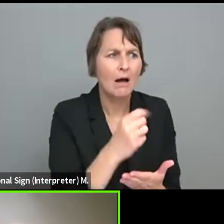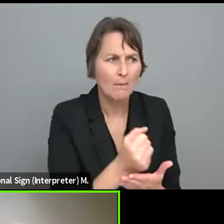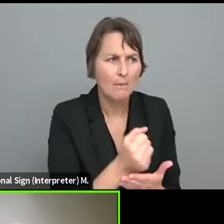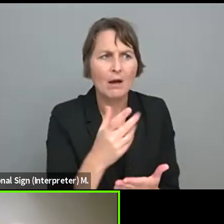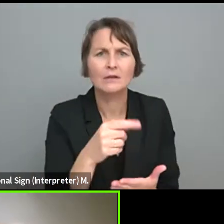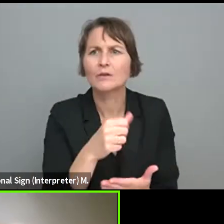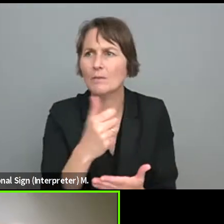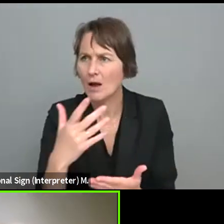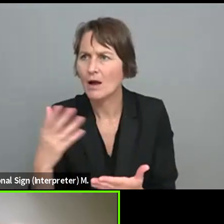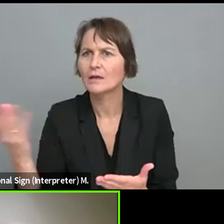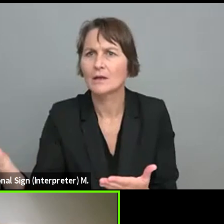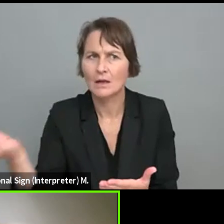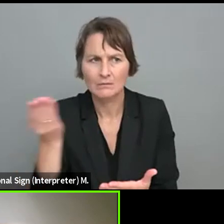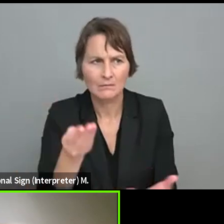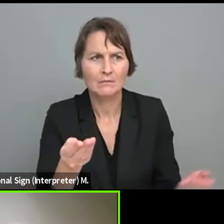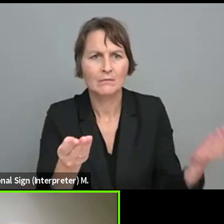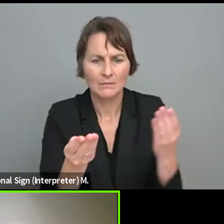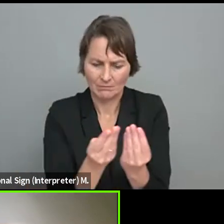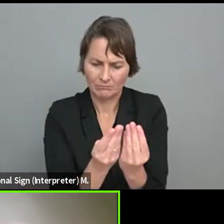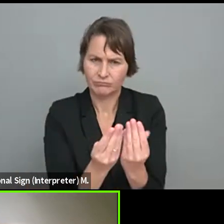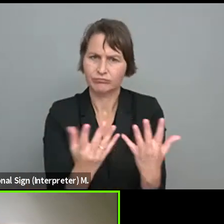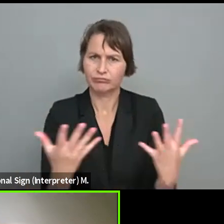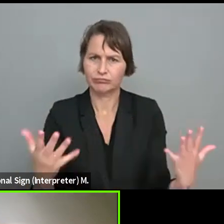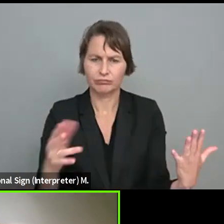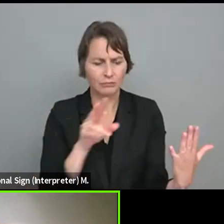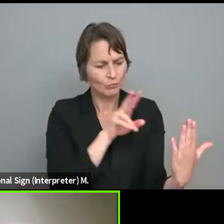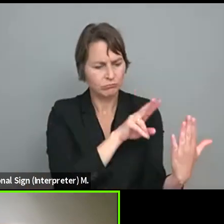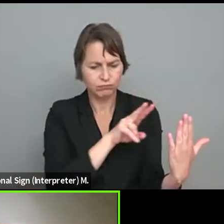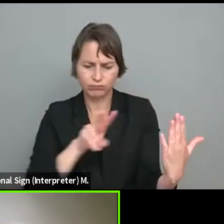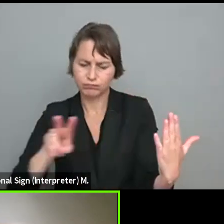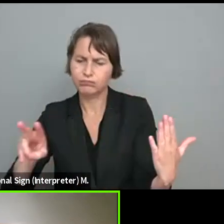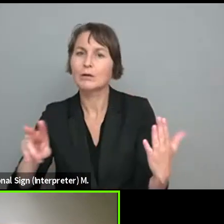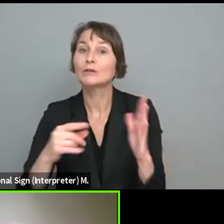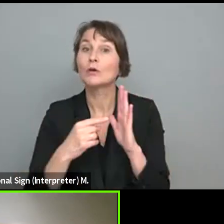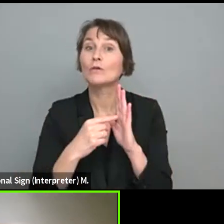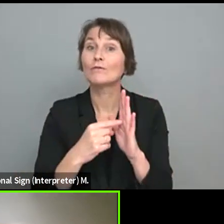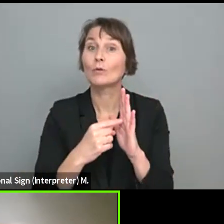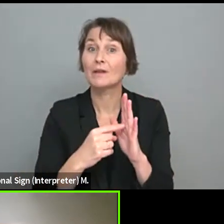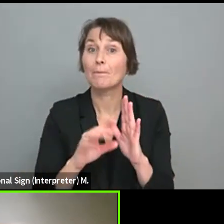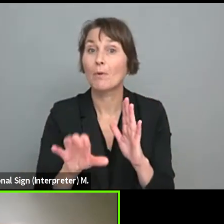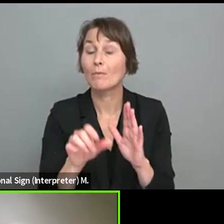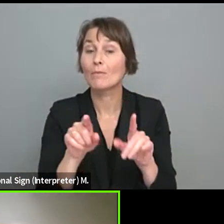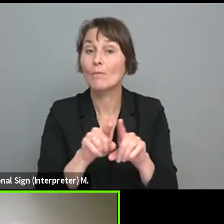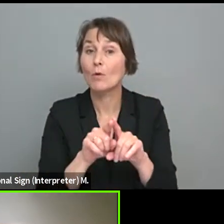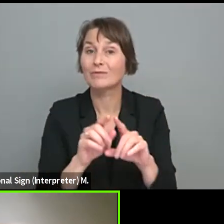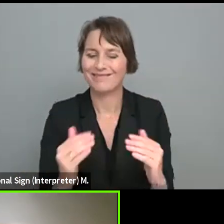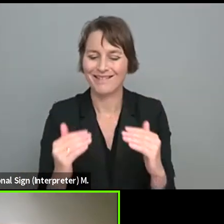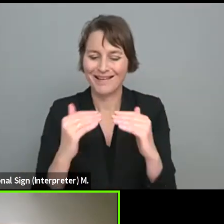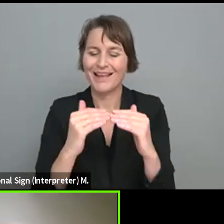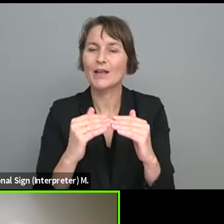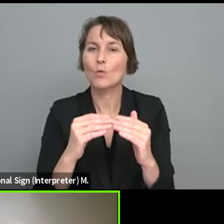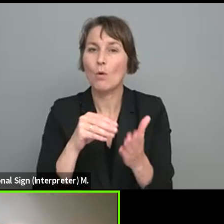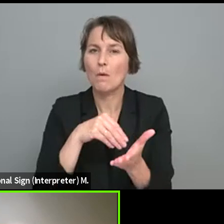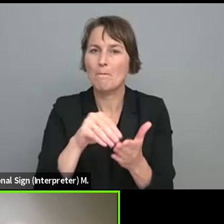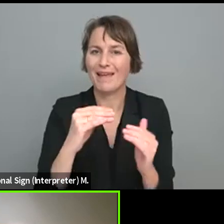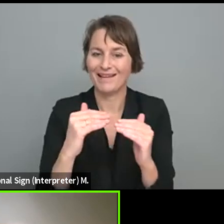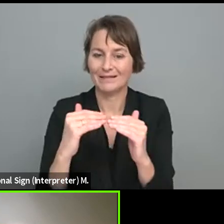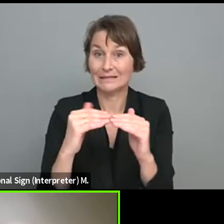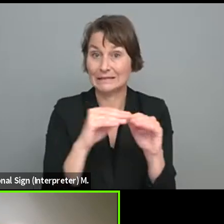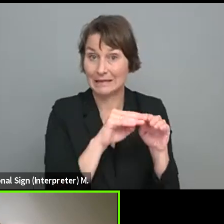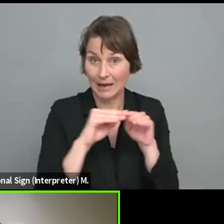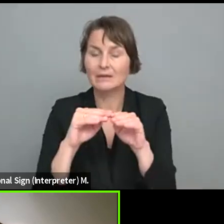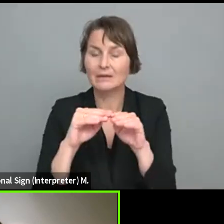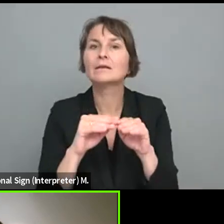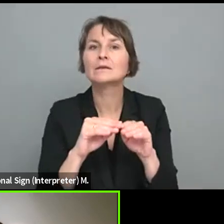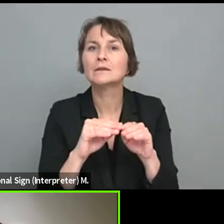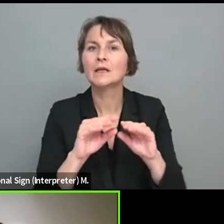using a standard such as the equal pay standard to certify that gender-based discrimination is not taking place. And I call